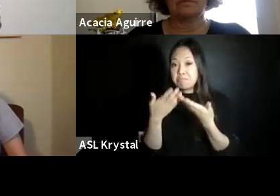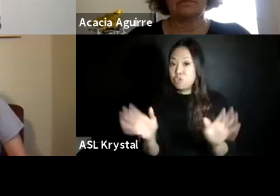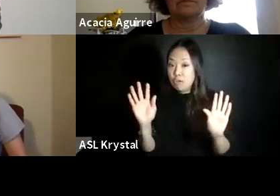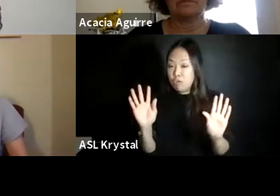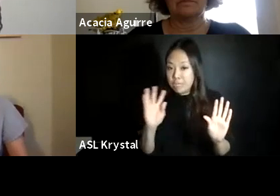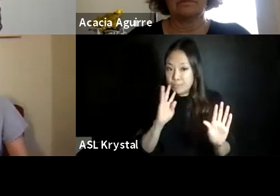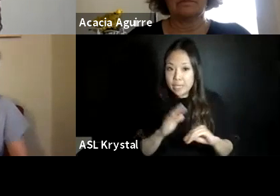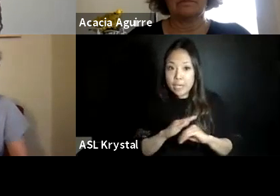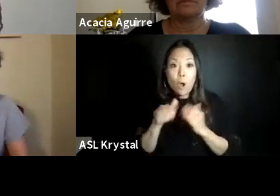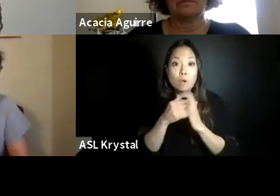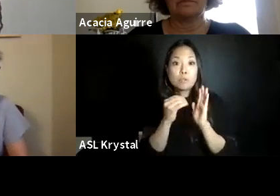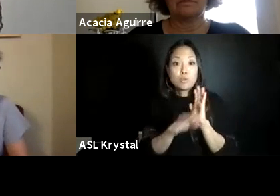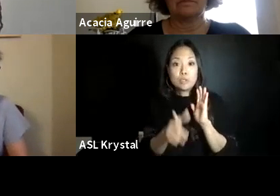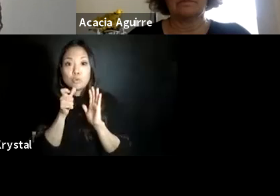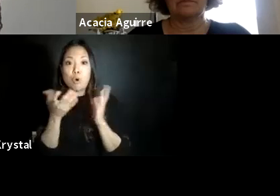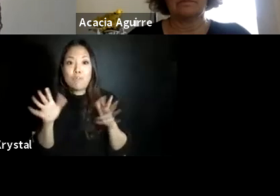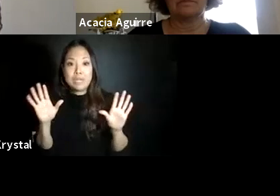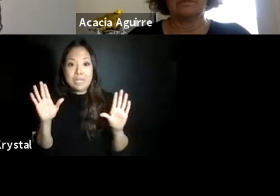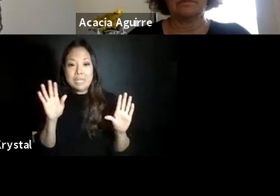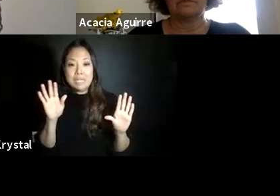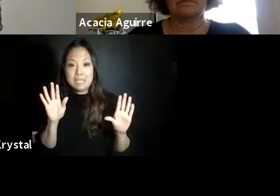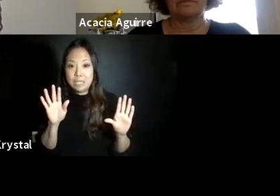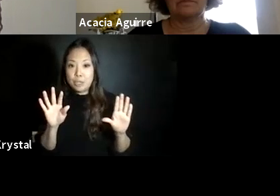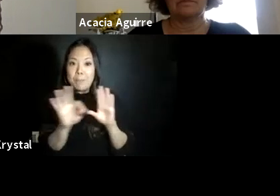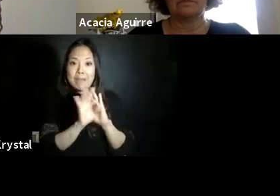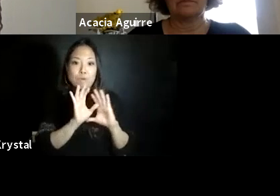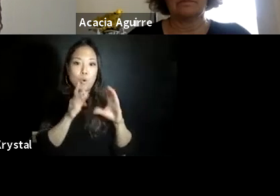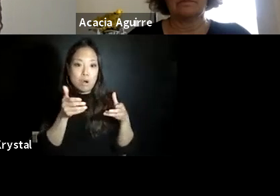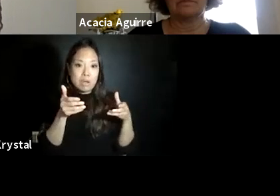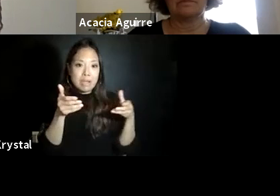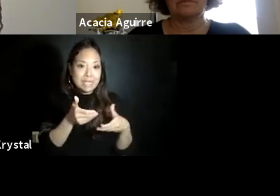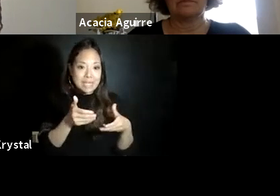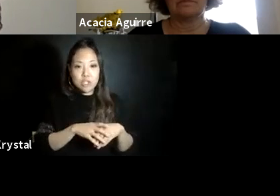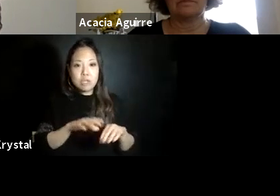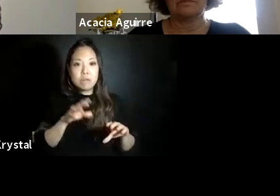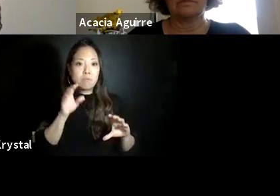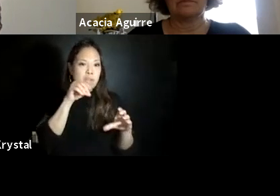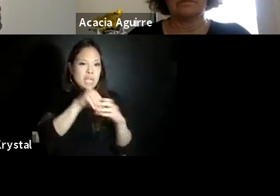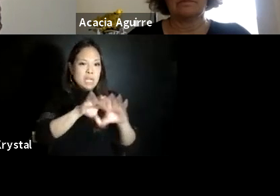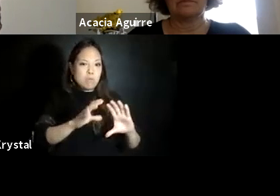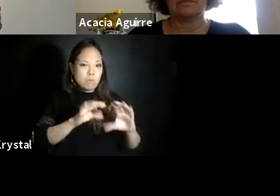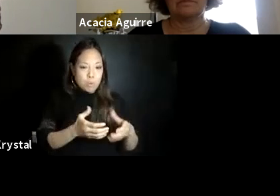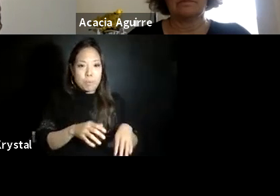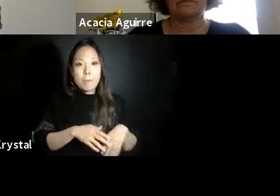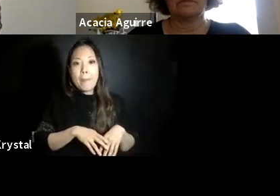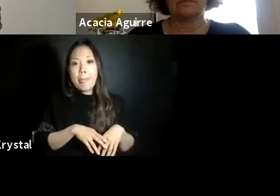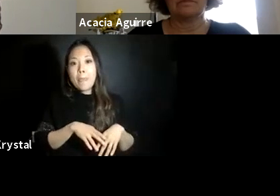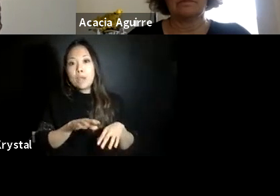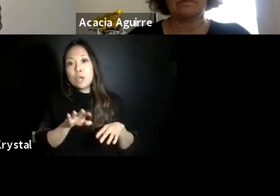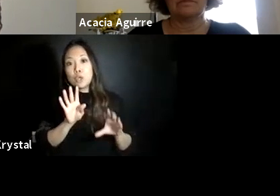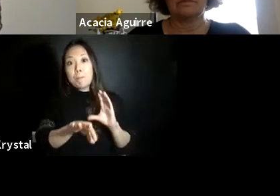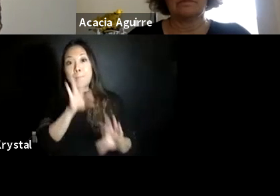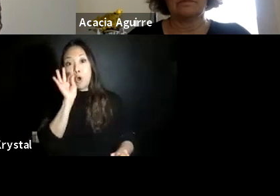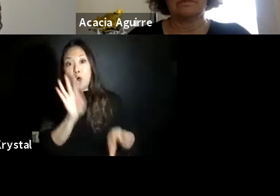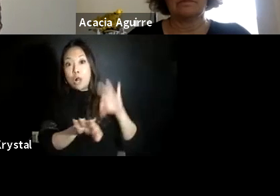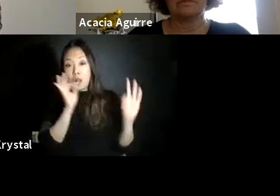selected for invitation gets thrown into a pool. You can throw them, you can pull out each one, and whoever gets